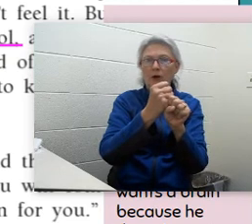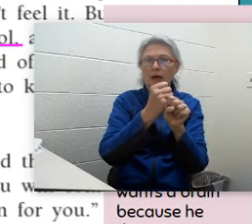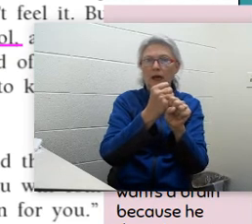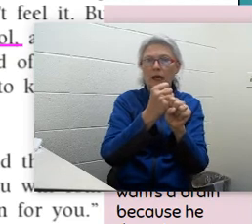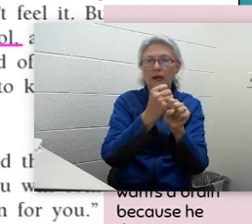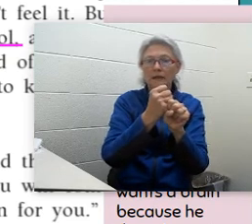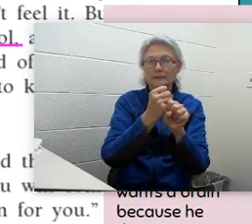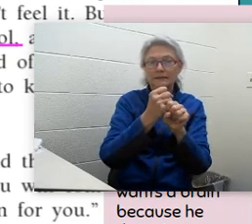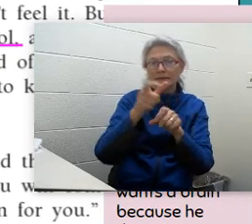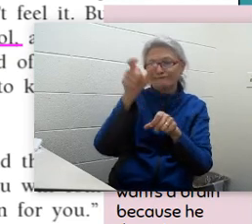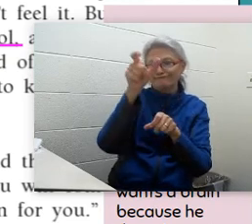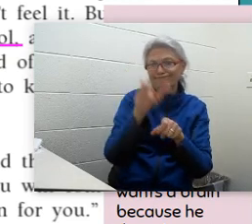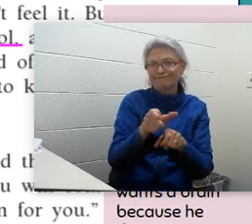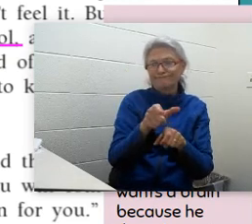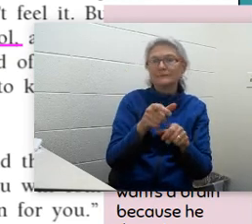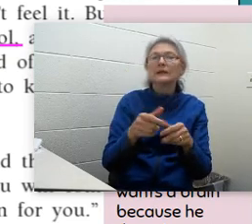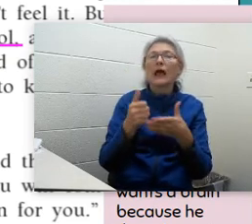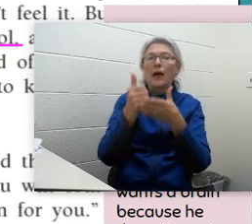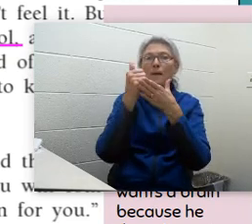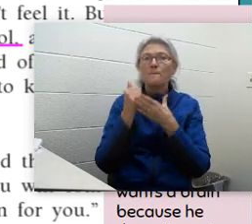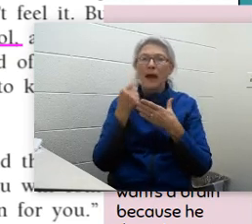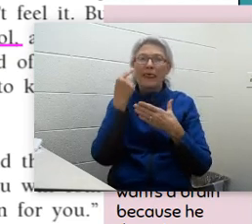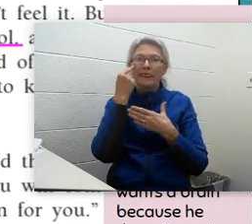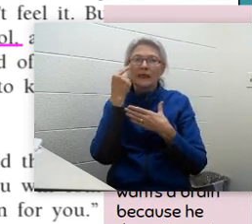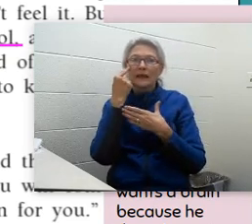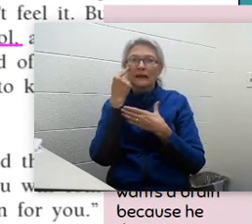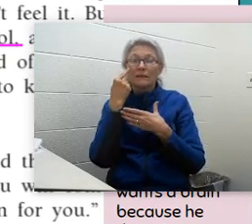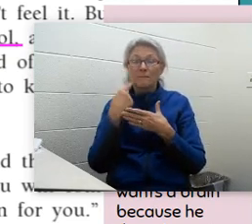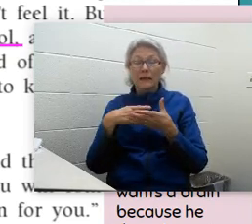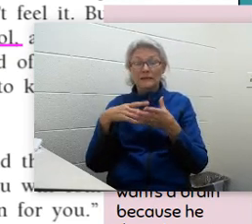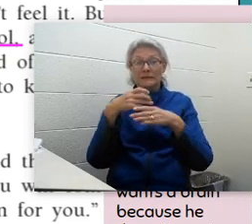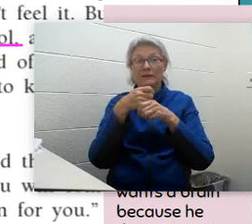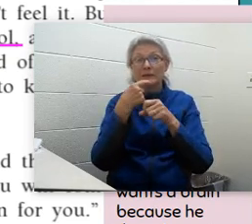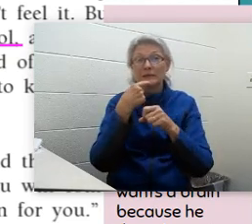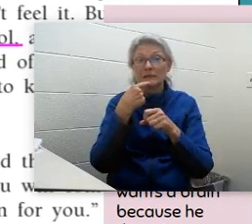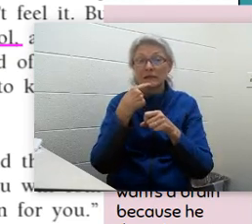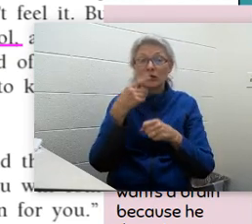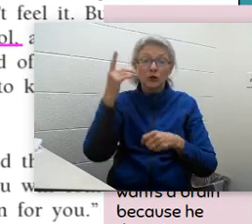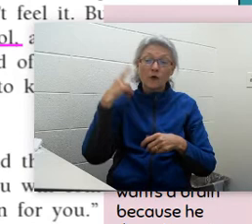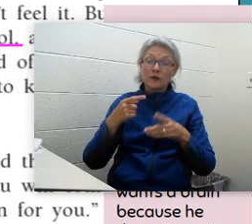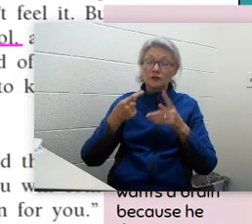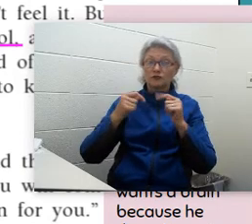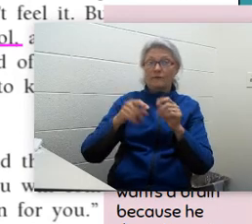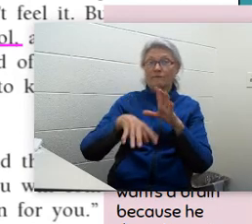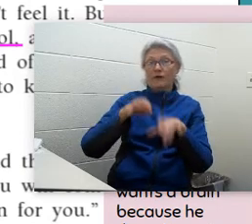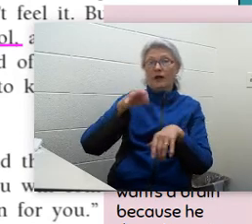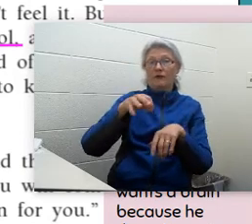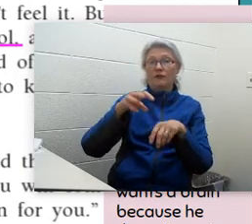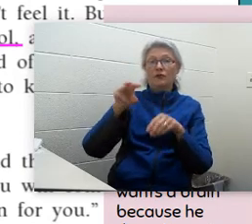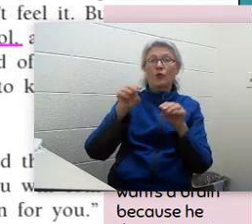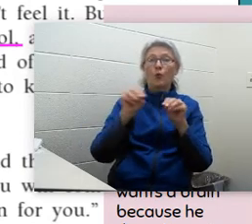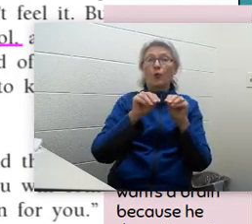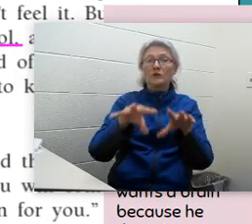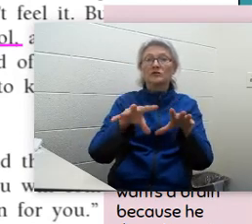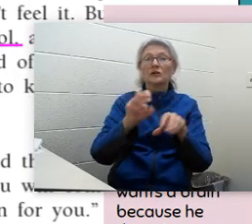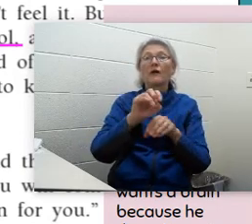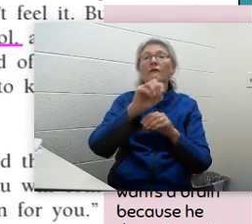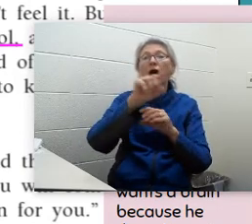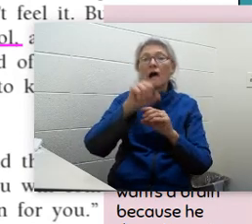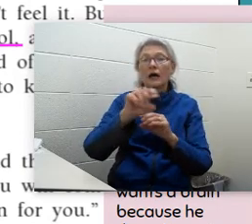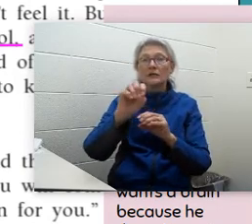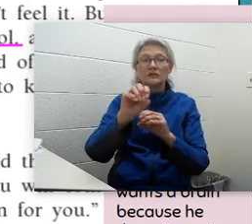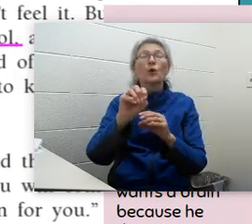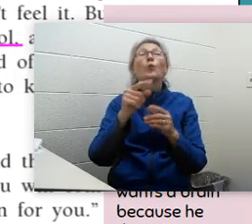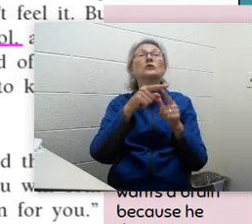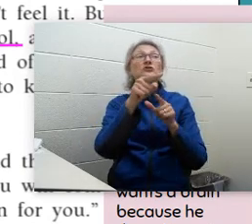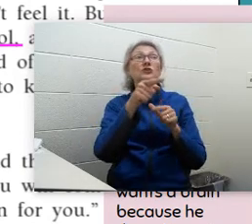side just to help my thinking. My summary says, Dorothy is trying to find the Wizard of Oz, where she will ask